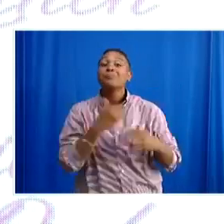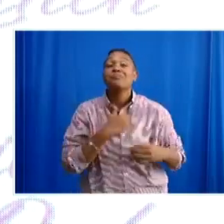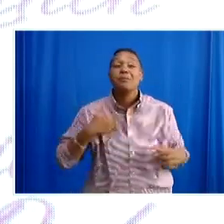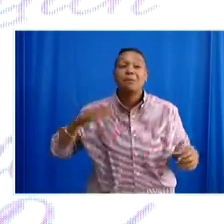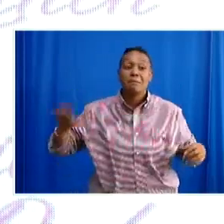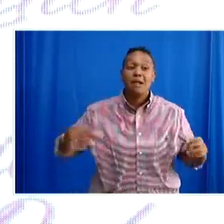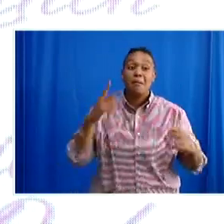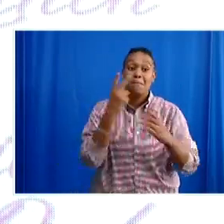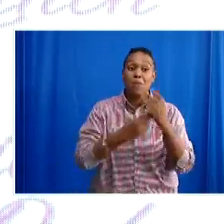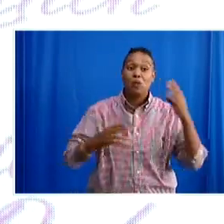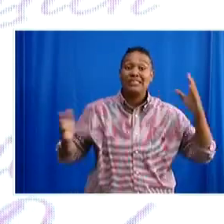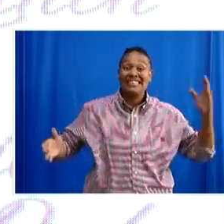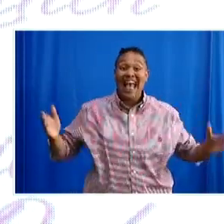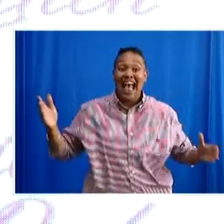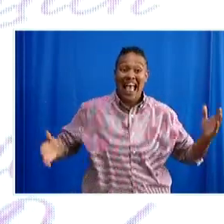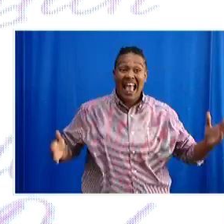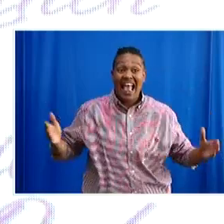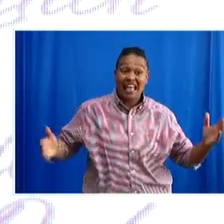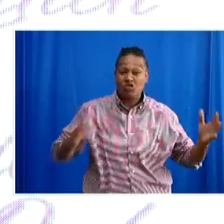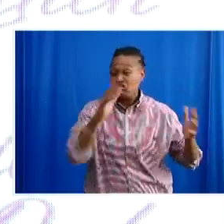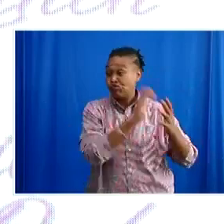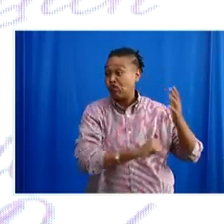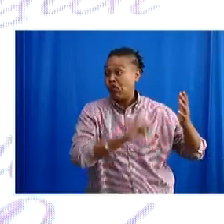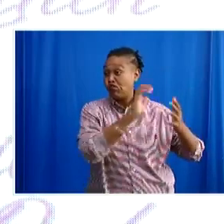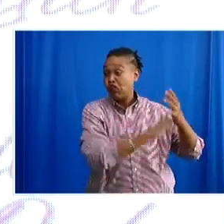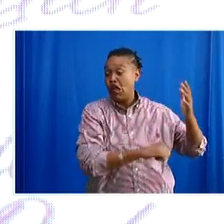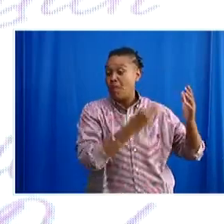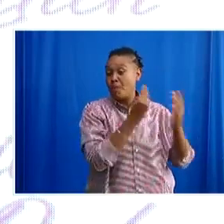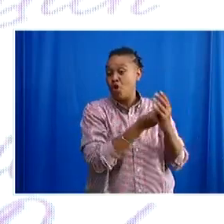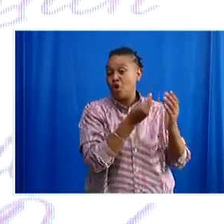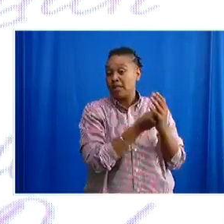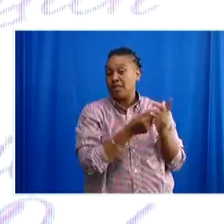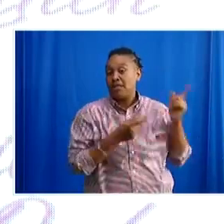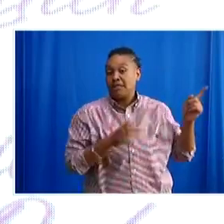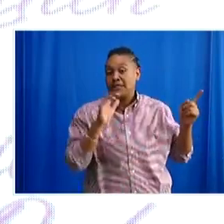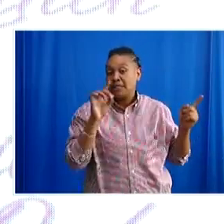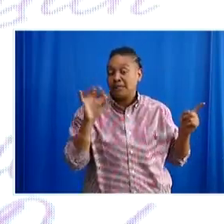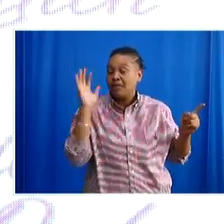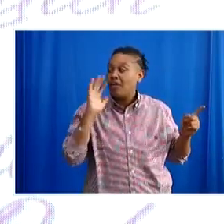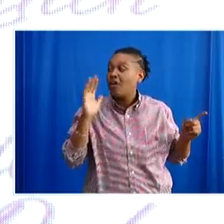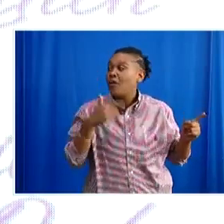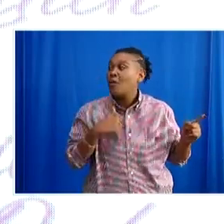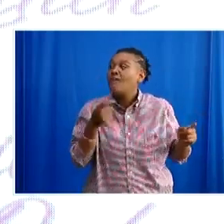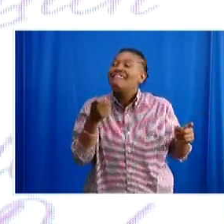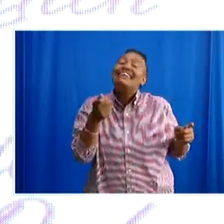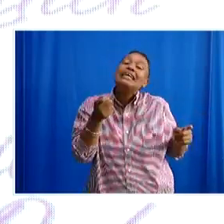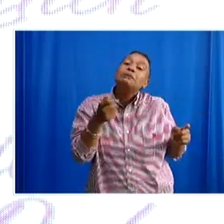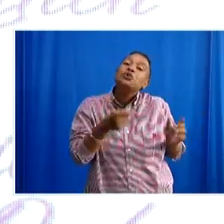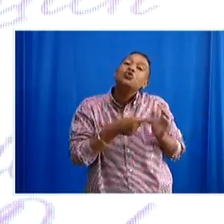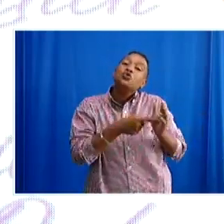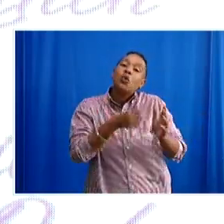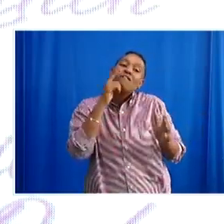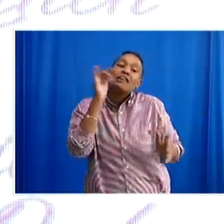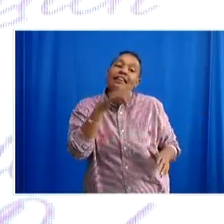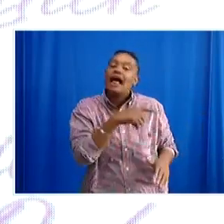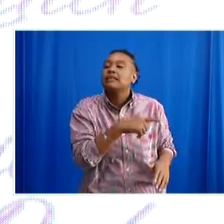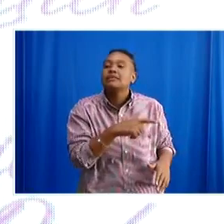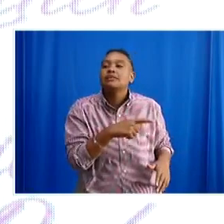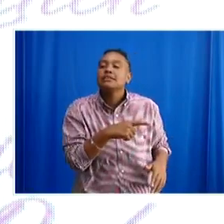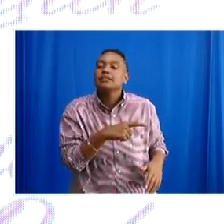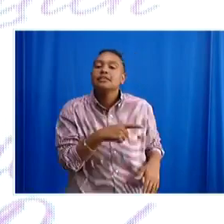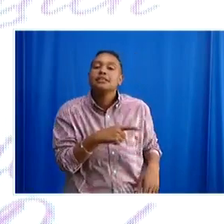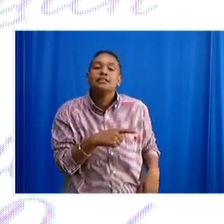of the aisle would agree that it seems as if we have little to show for it. We're not going